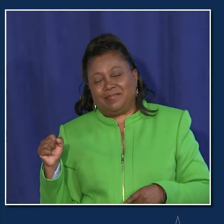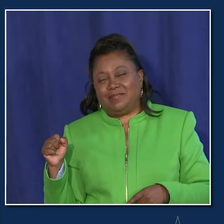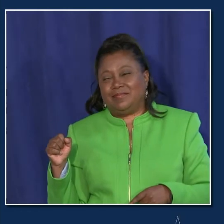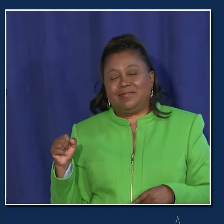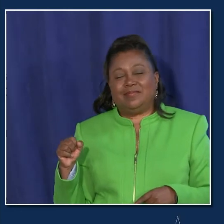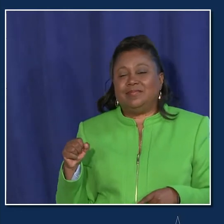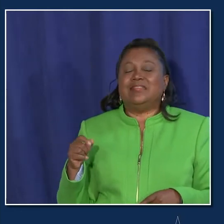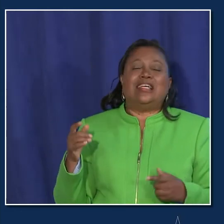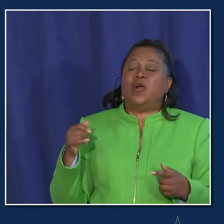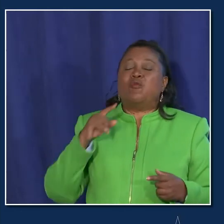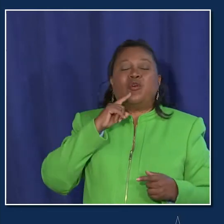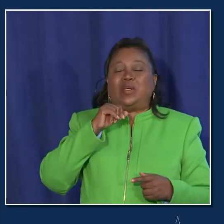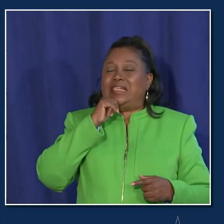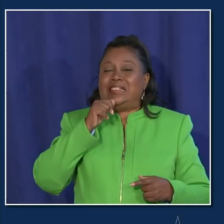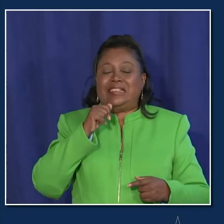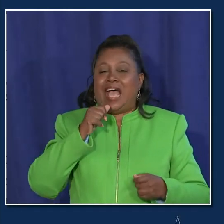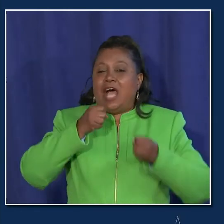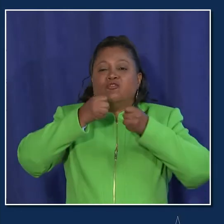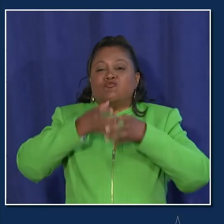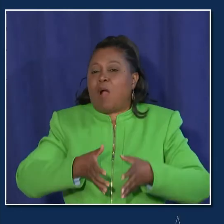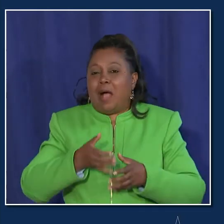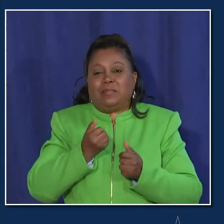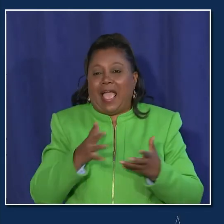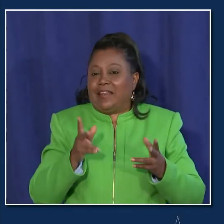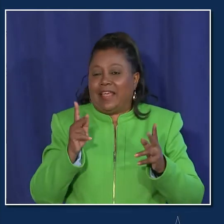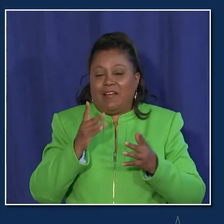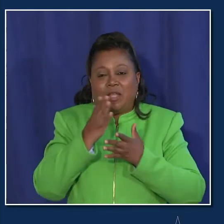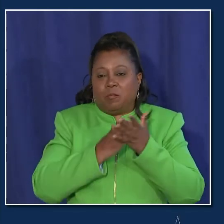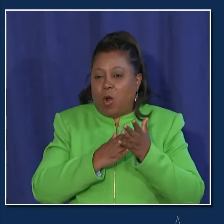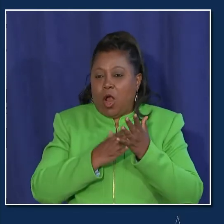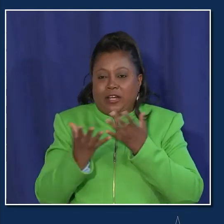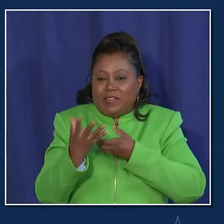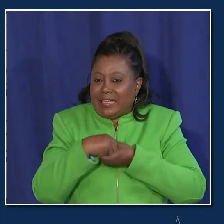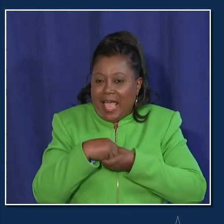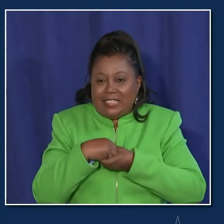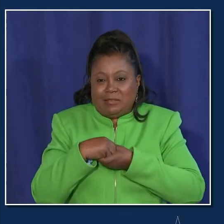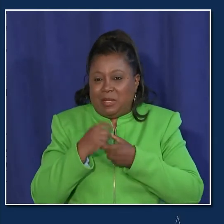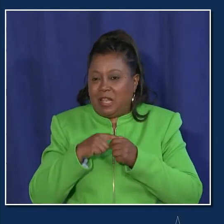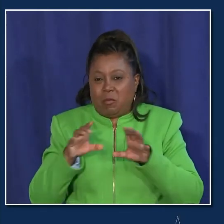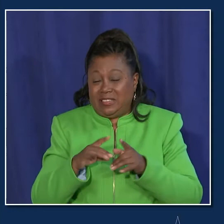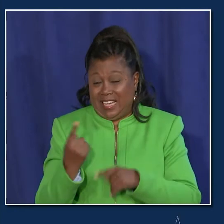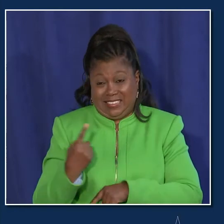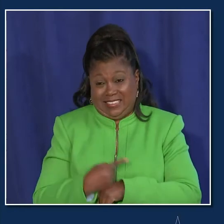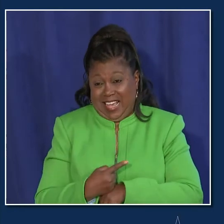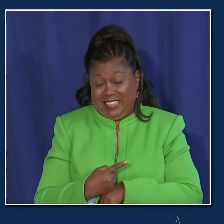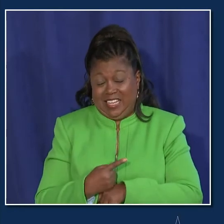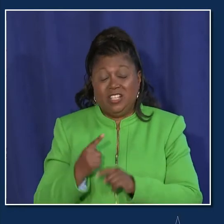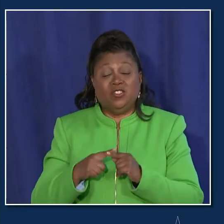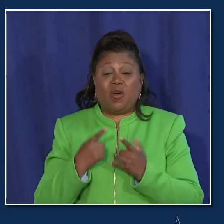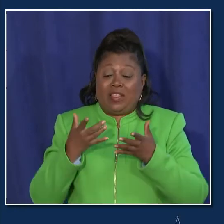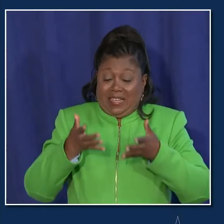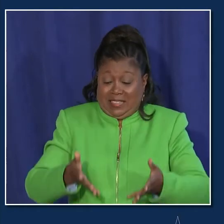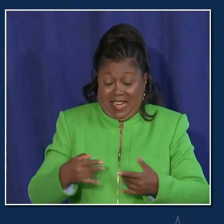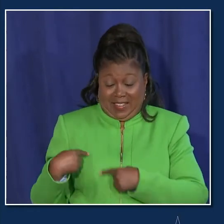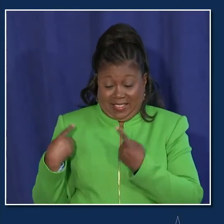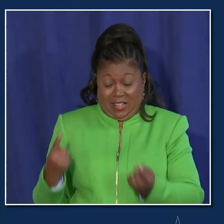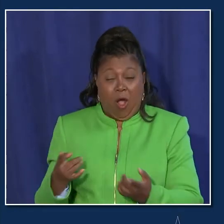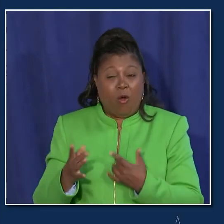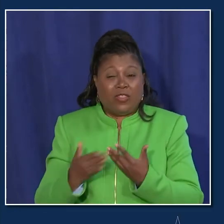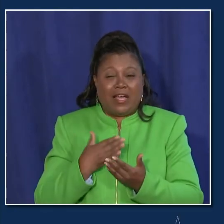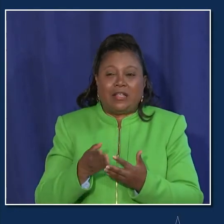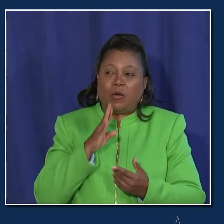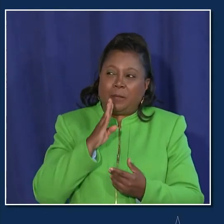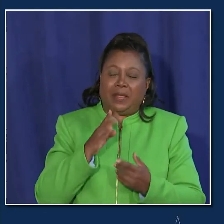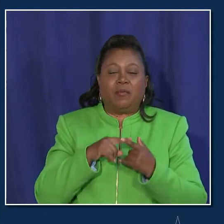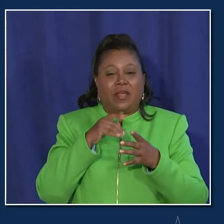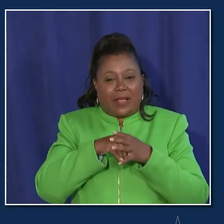not. Yeah, we've really not dropped any of the pieces of engagement that we've done to date. So there remain at this point, although they will